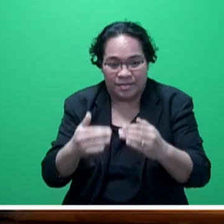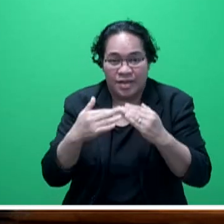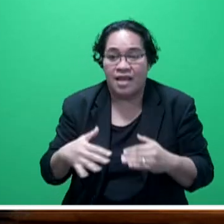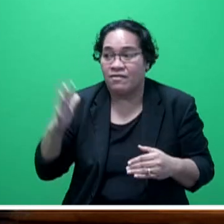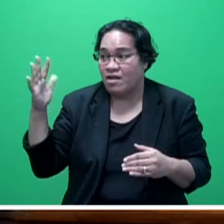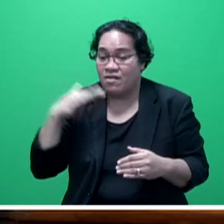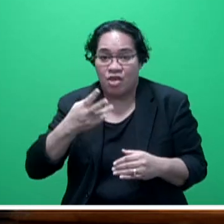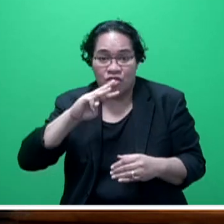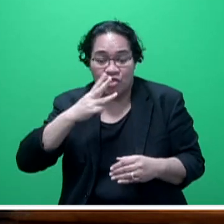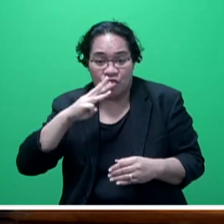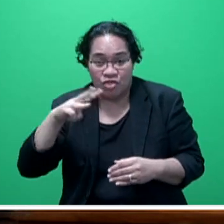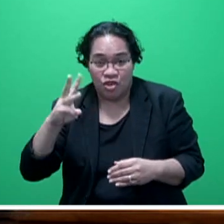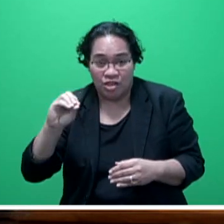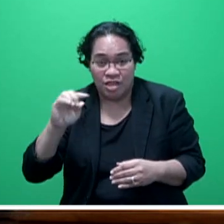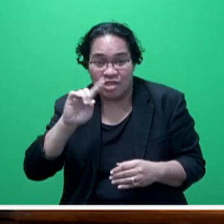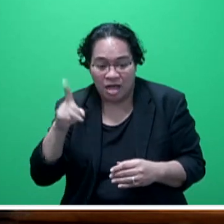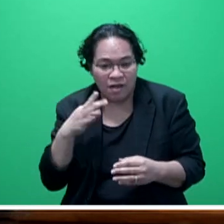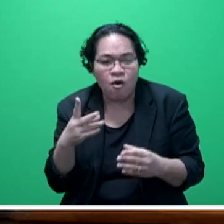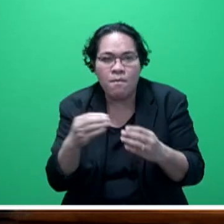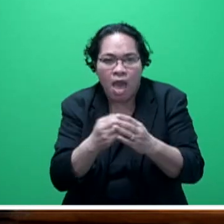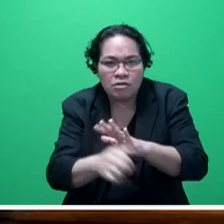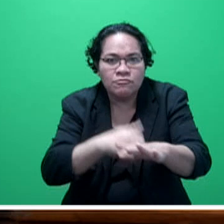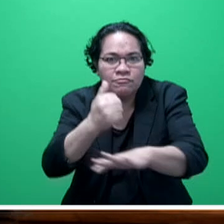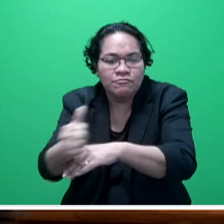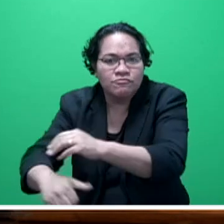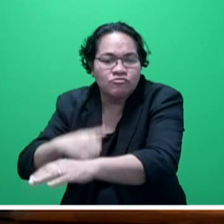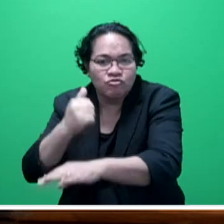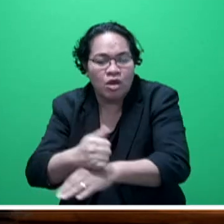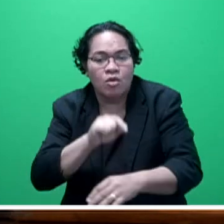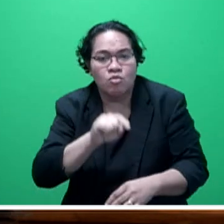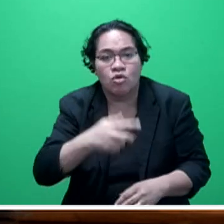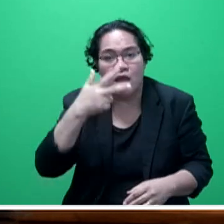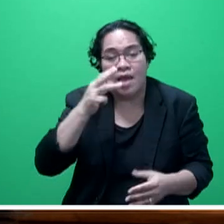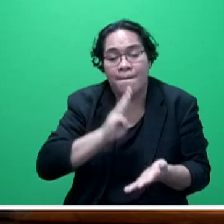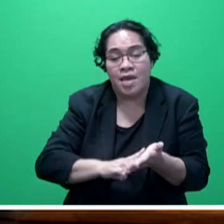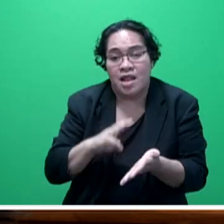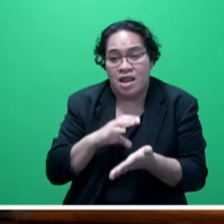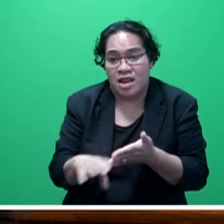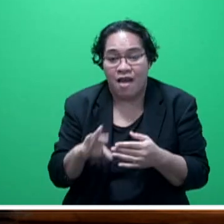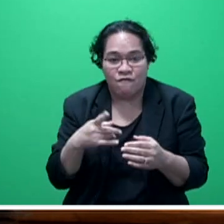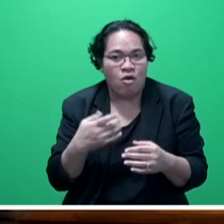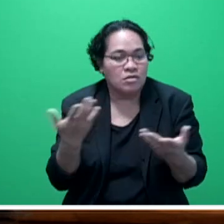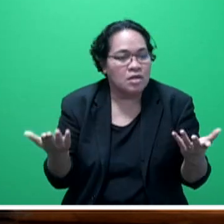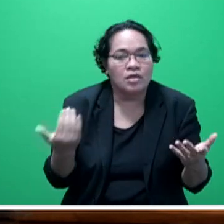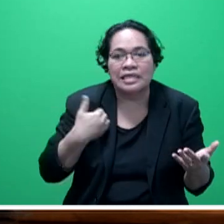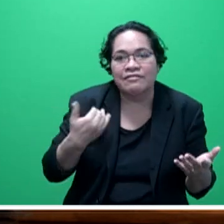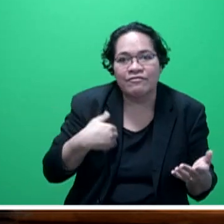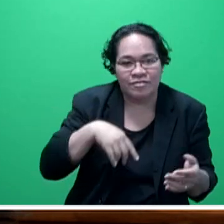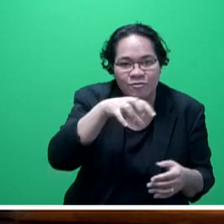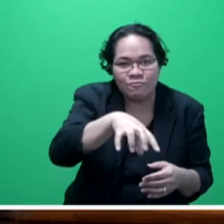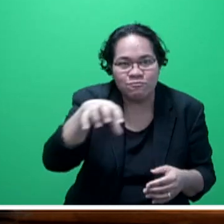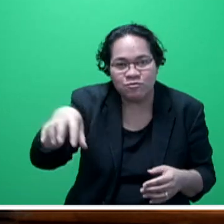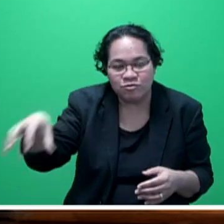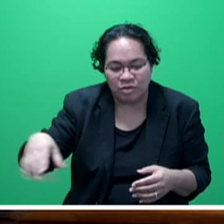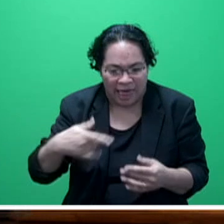530,000 for rural banking services, 0.8 million for drainage for rural residential areas, and the